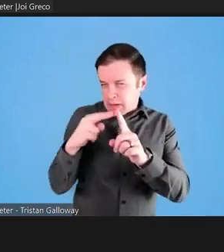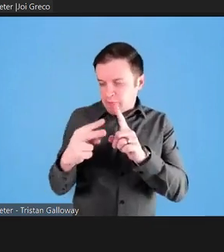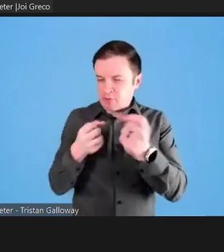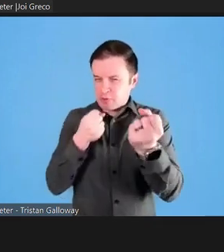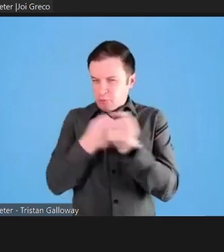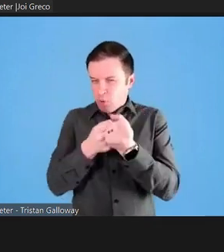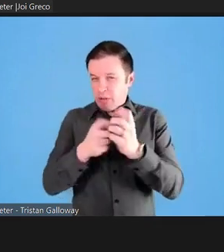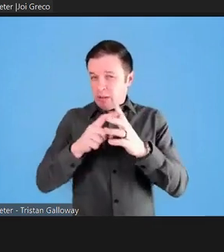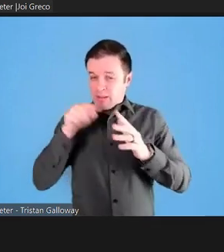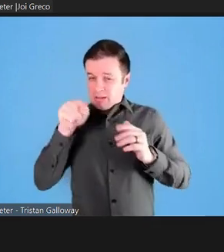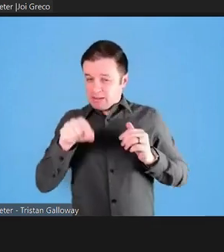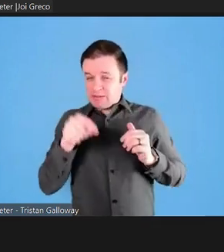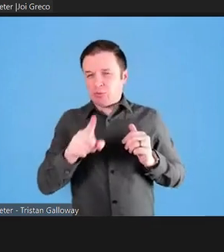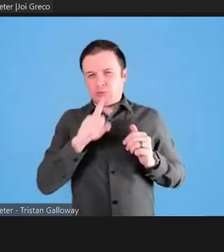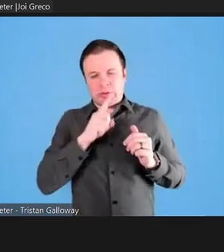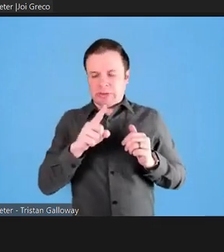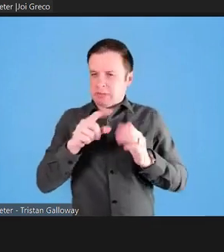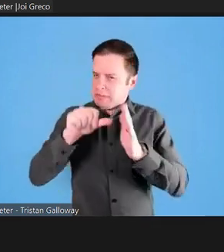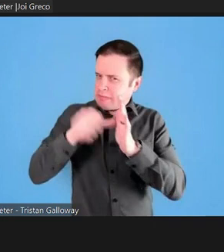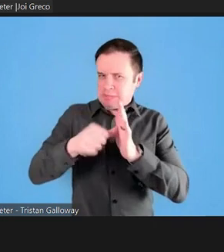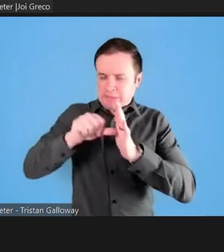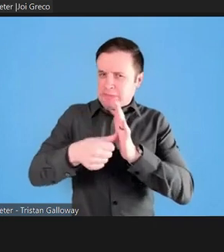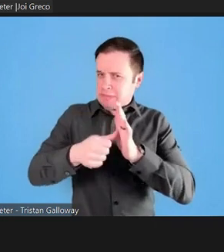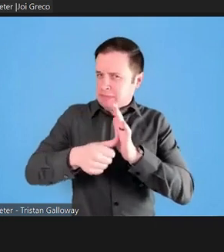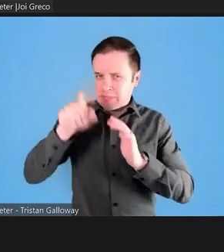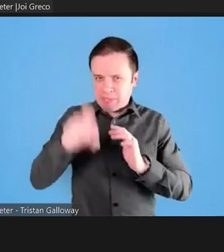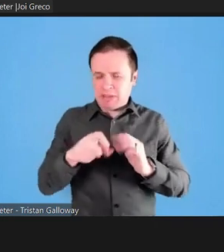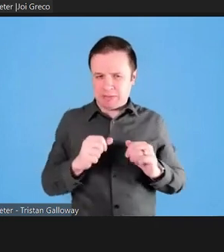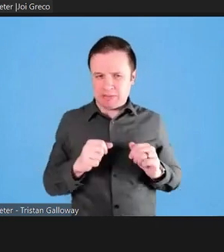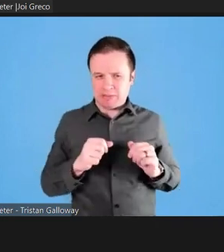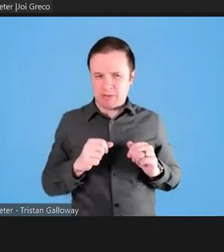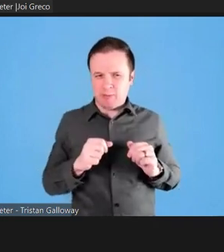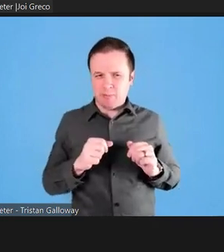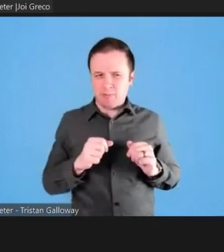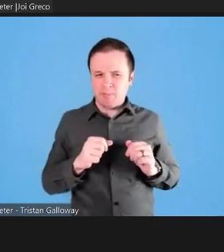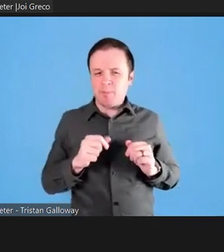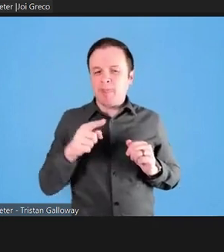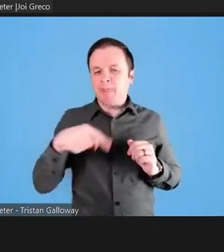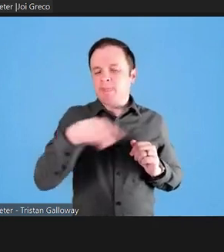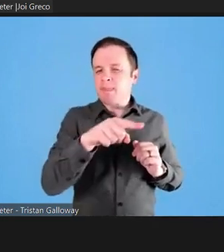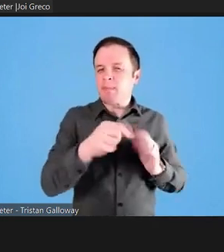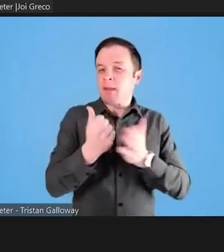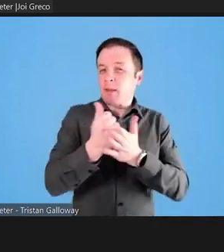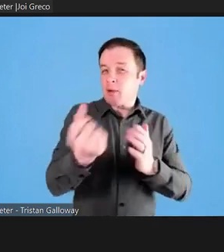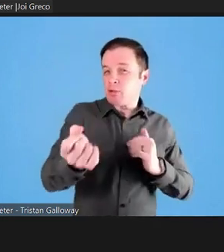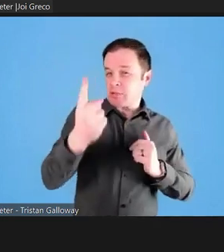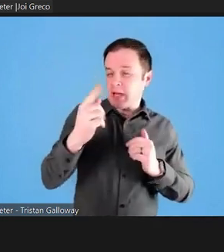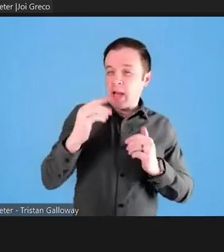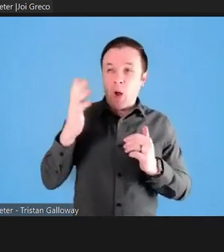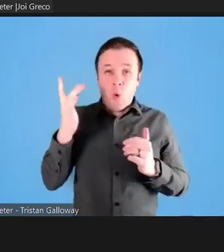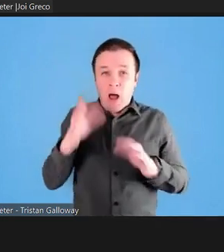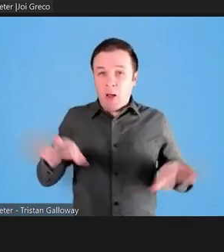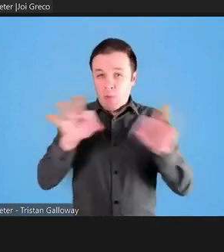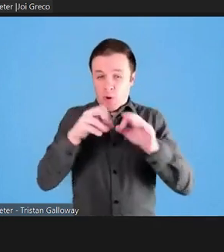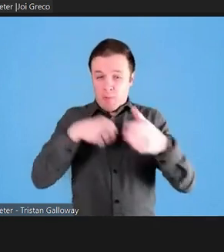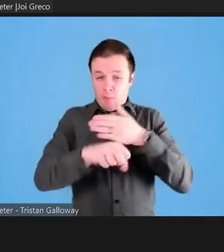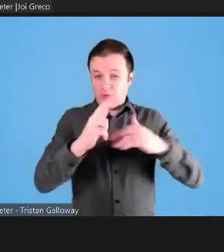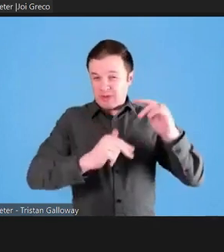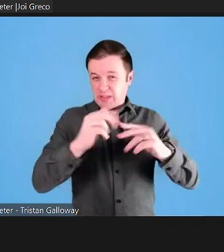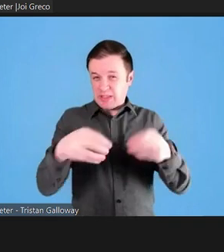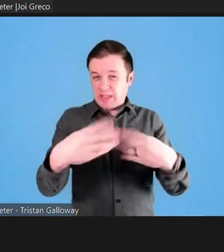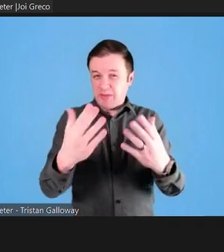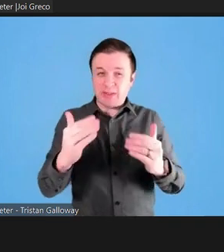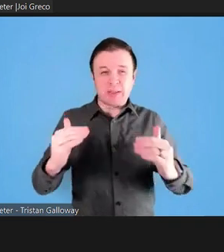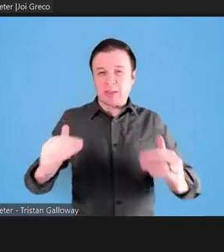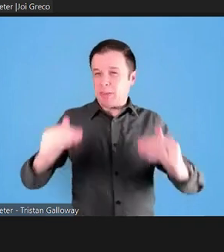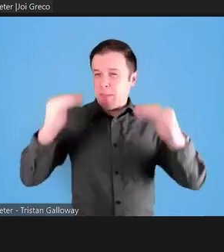initiative cannot be emphasized enough. It reinforces how important it is for the birth facility to provide the highest possible standard